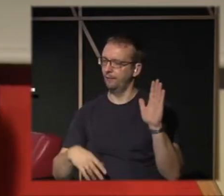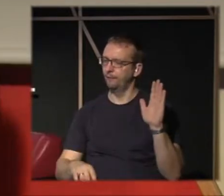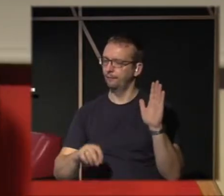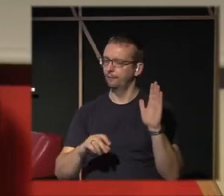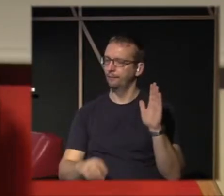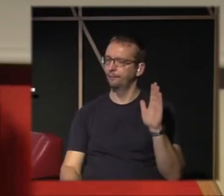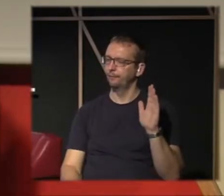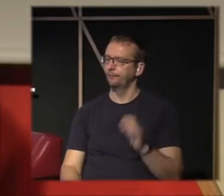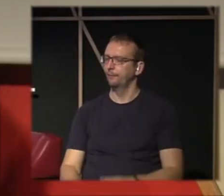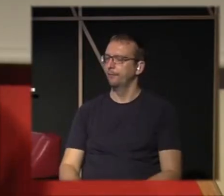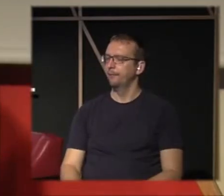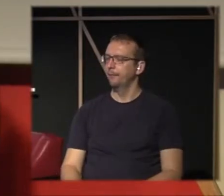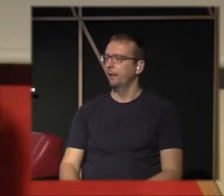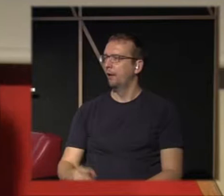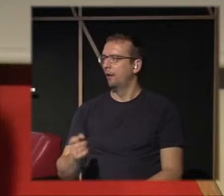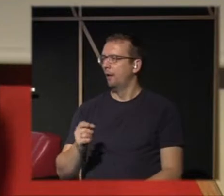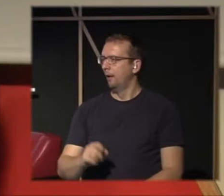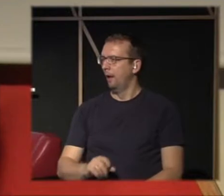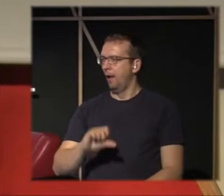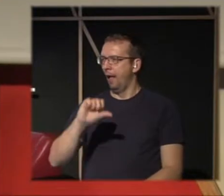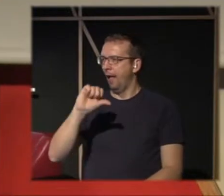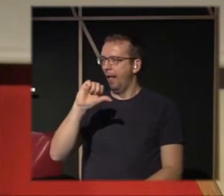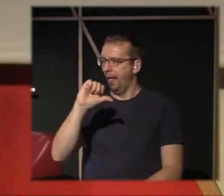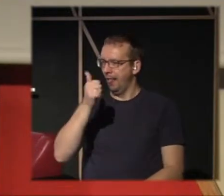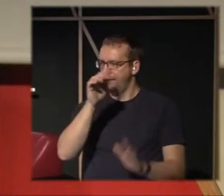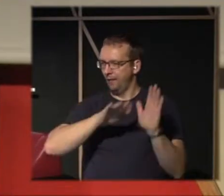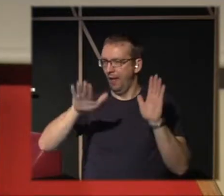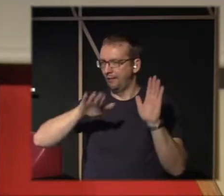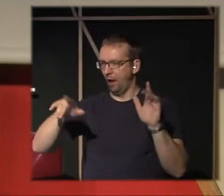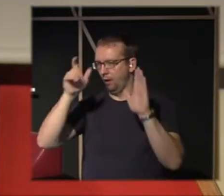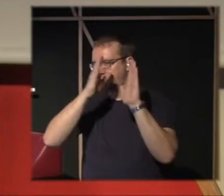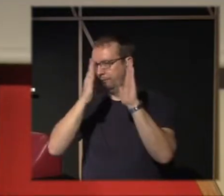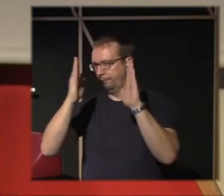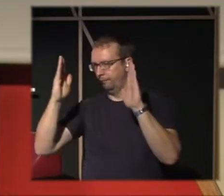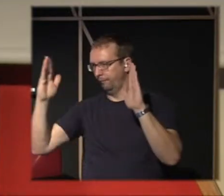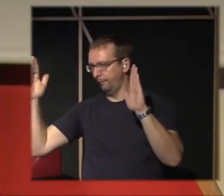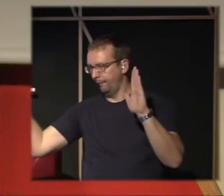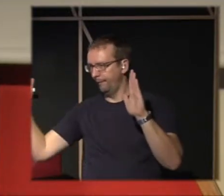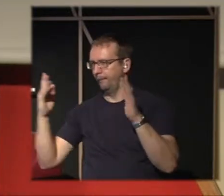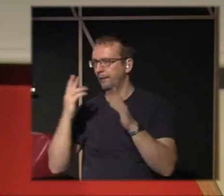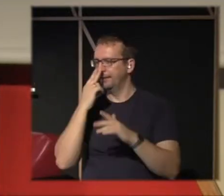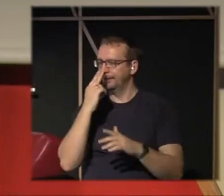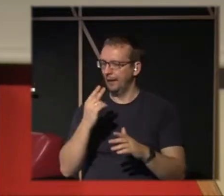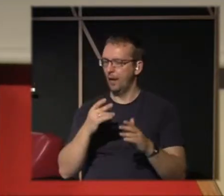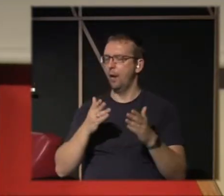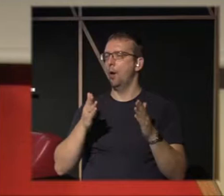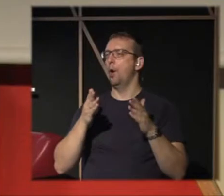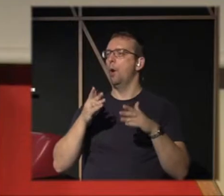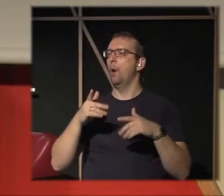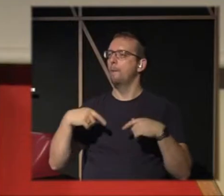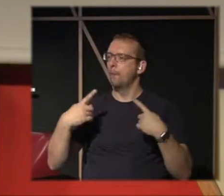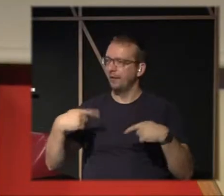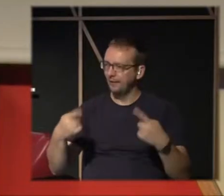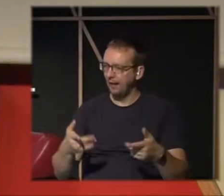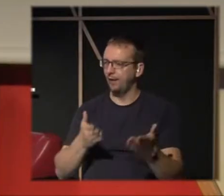standing on the mobility side of things and the accessibility side of things. You still have